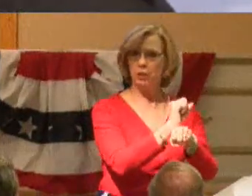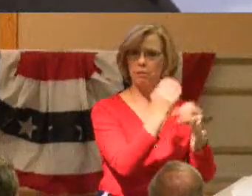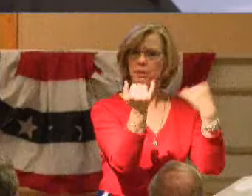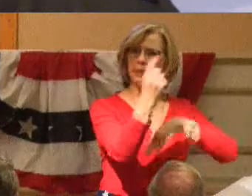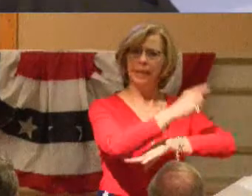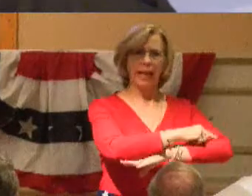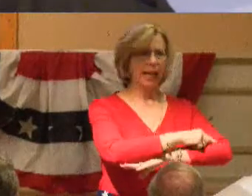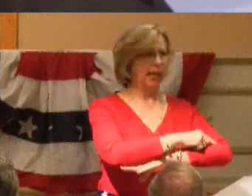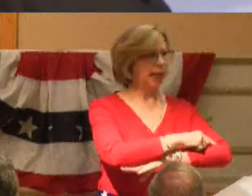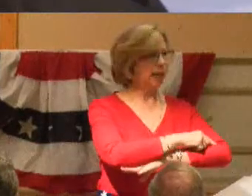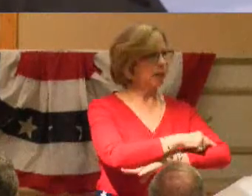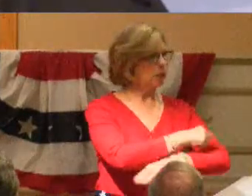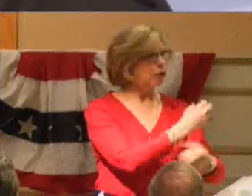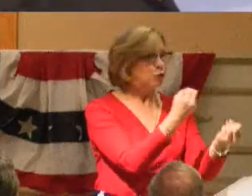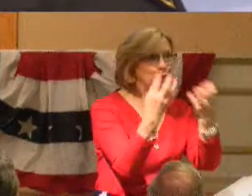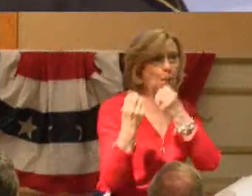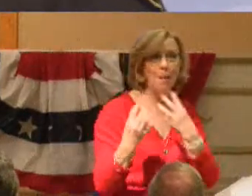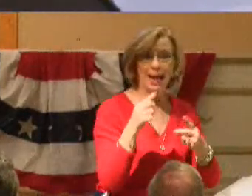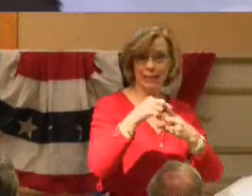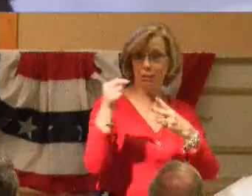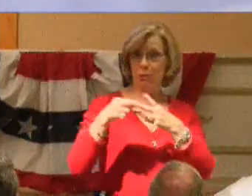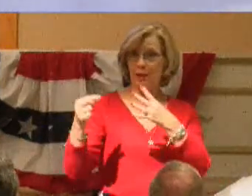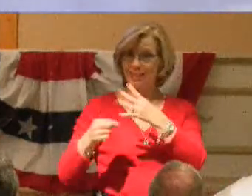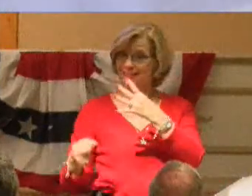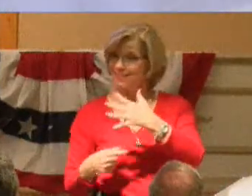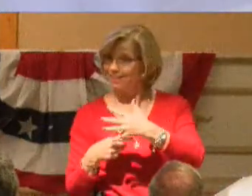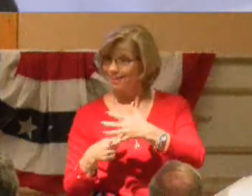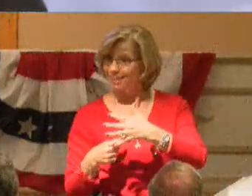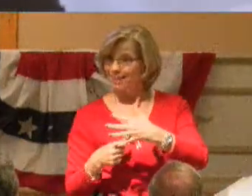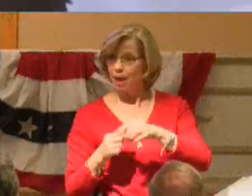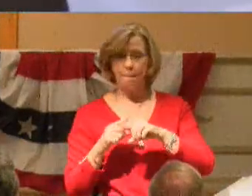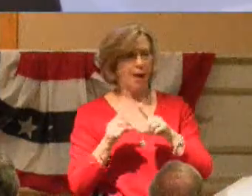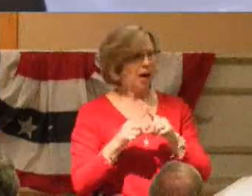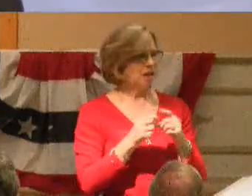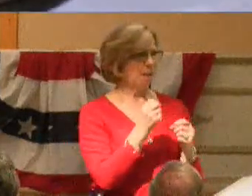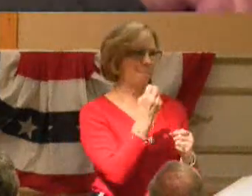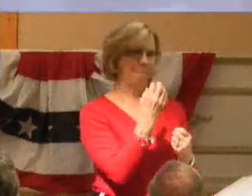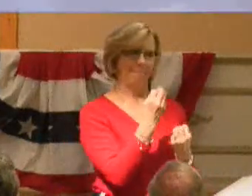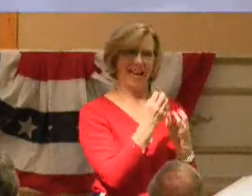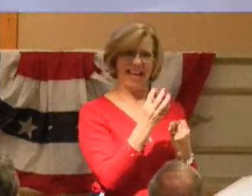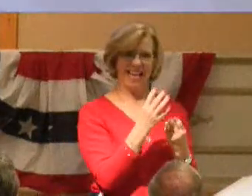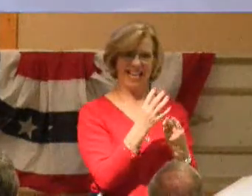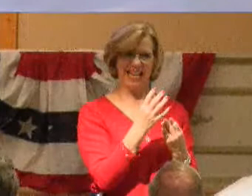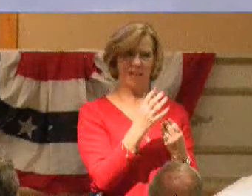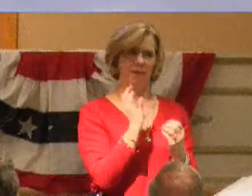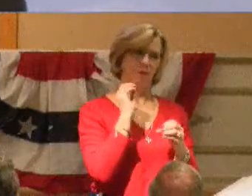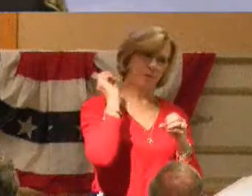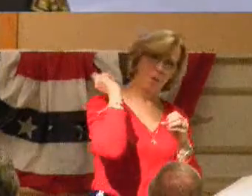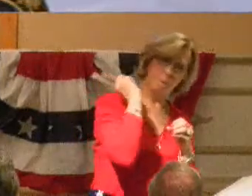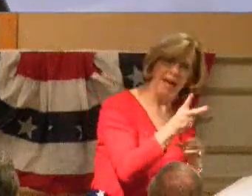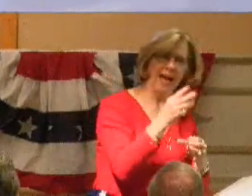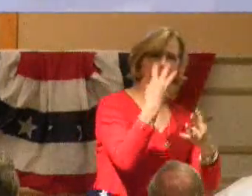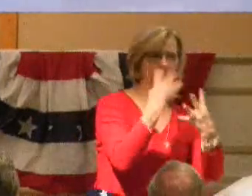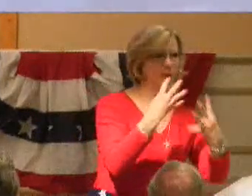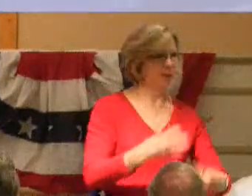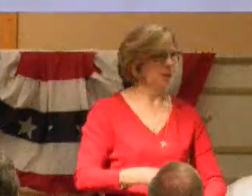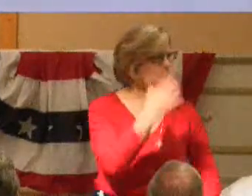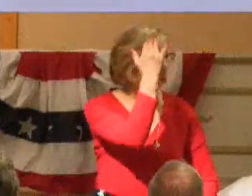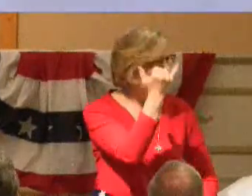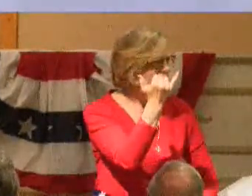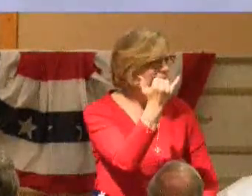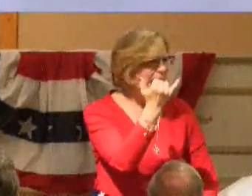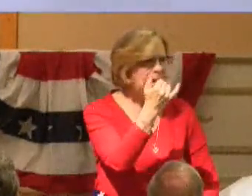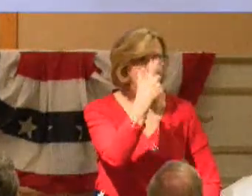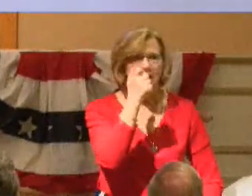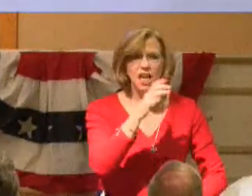today? And they have so many choices ahead of them, yet many return into prison. Why? They are more